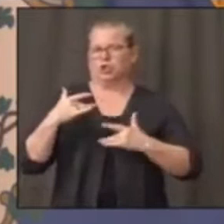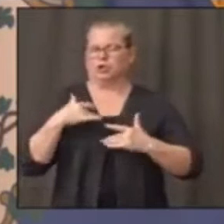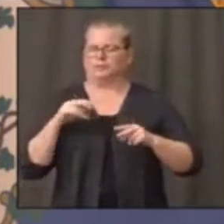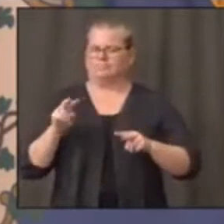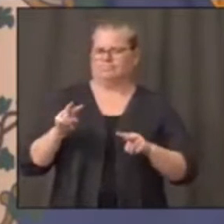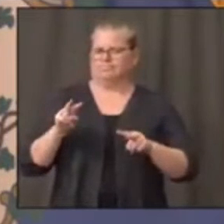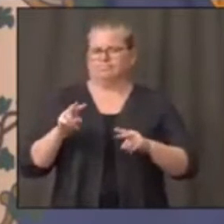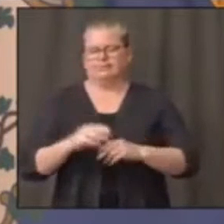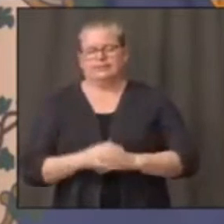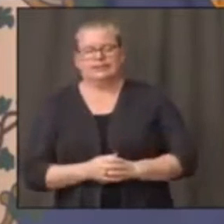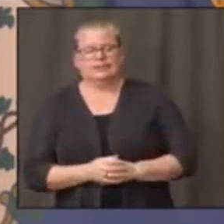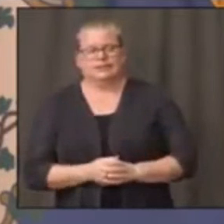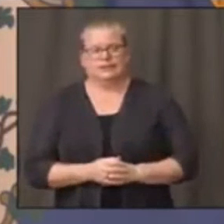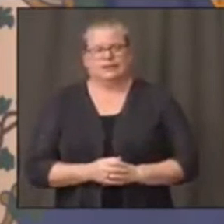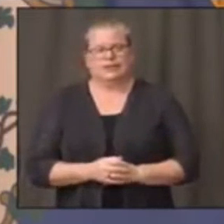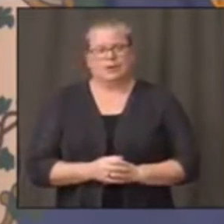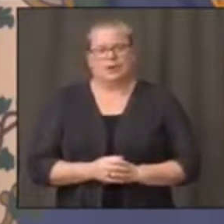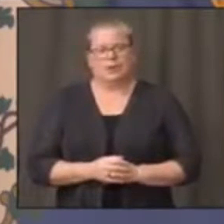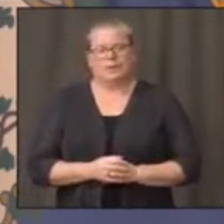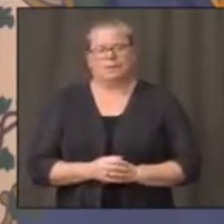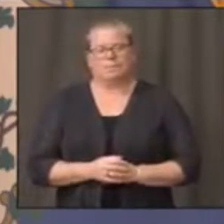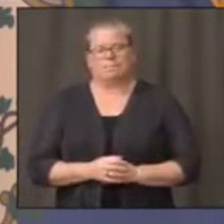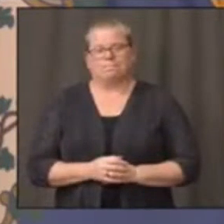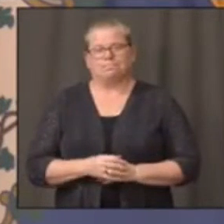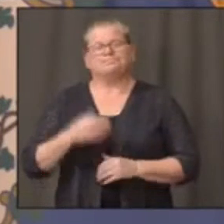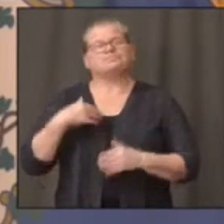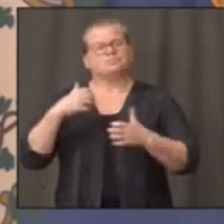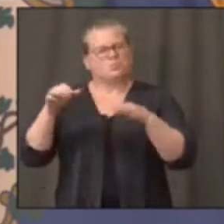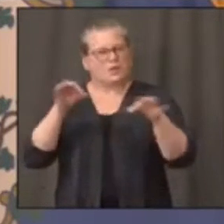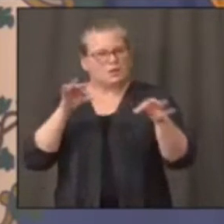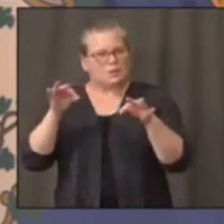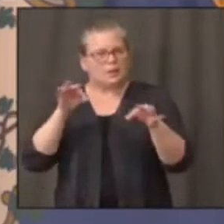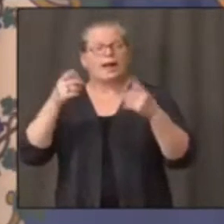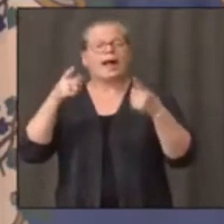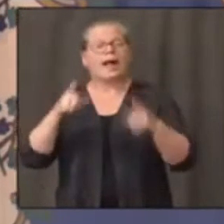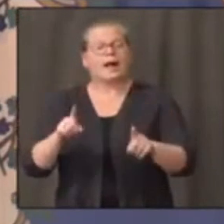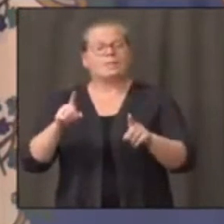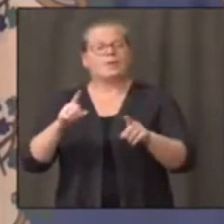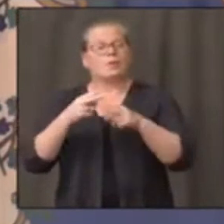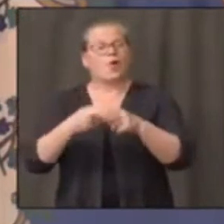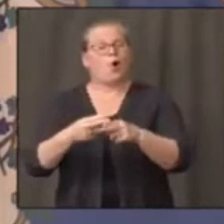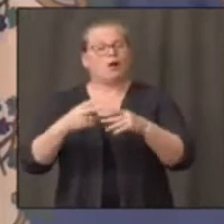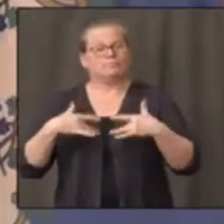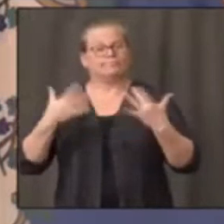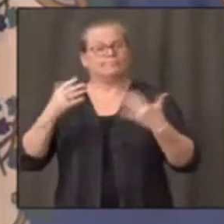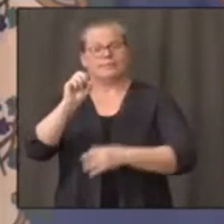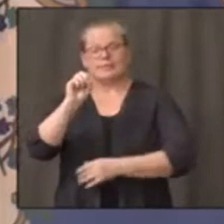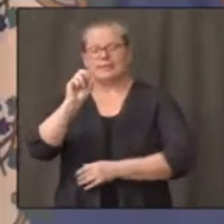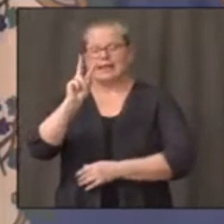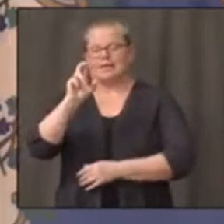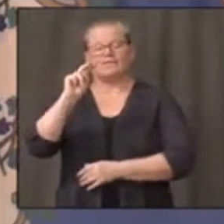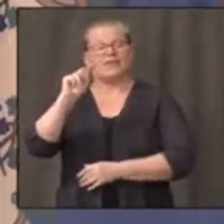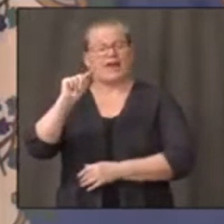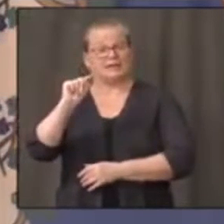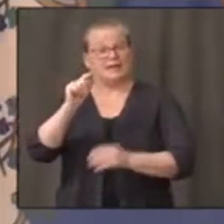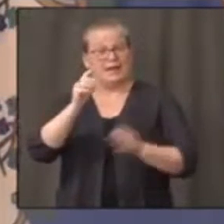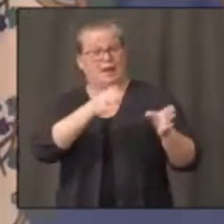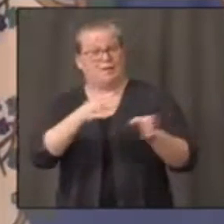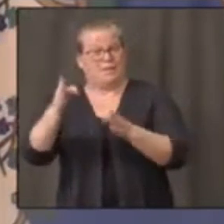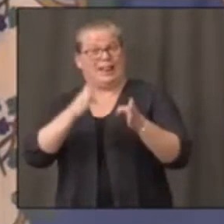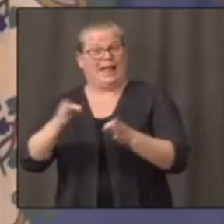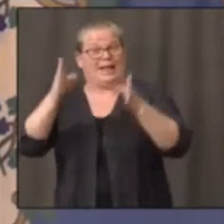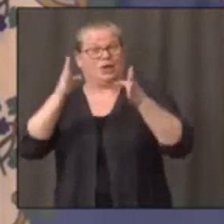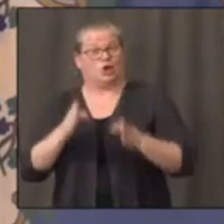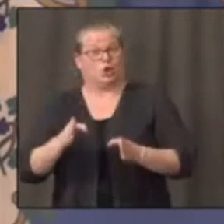of the same coin. I just met with the event planners via Zoom. It's hundreds of folks who make a living off